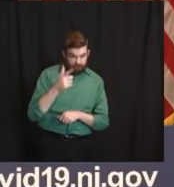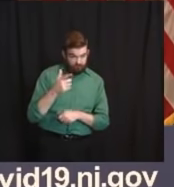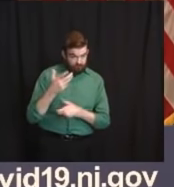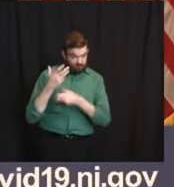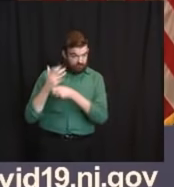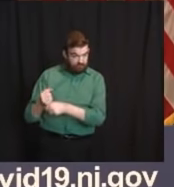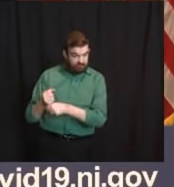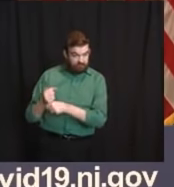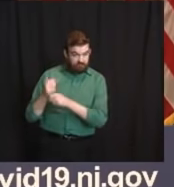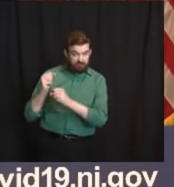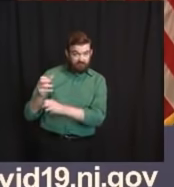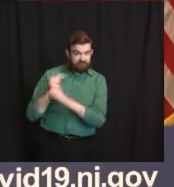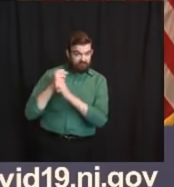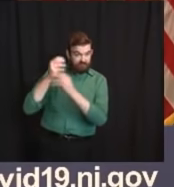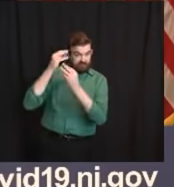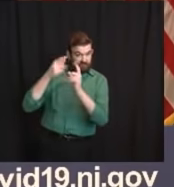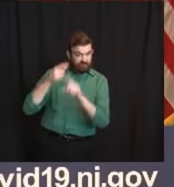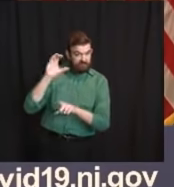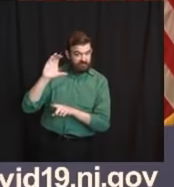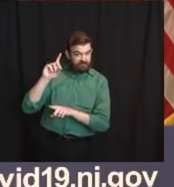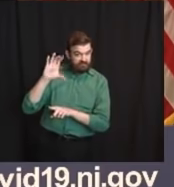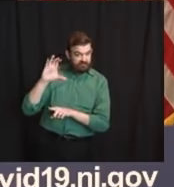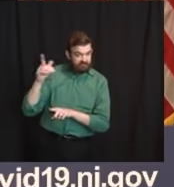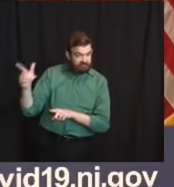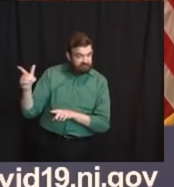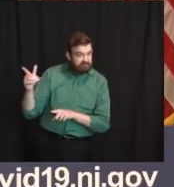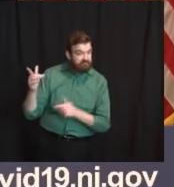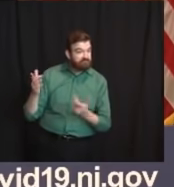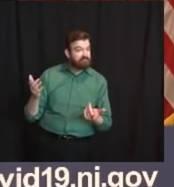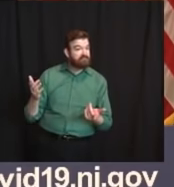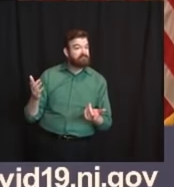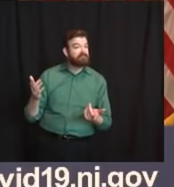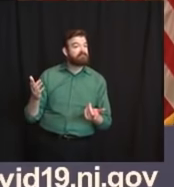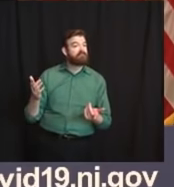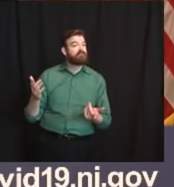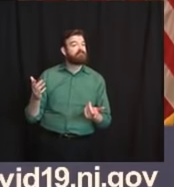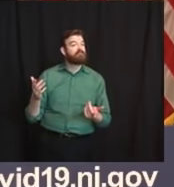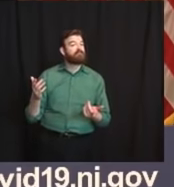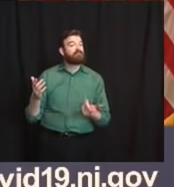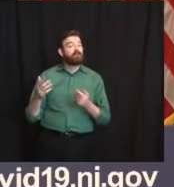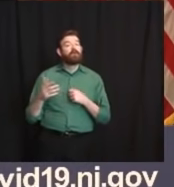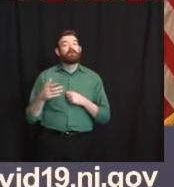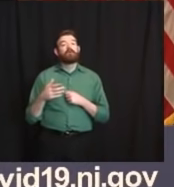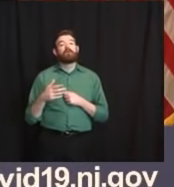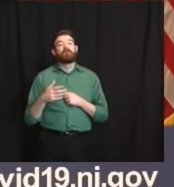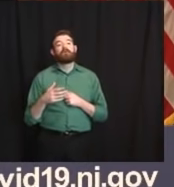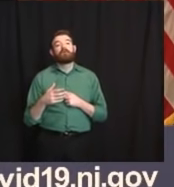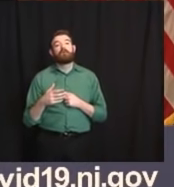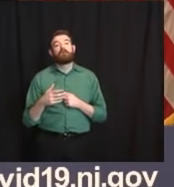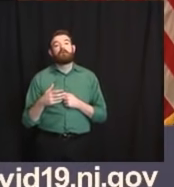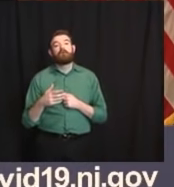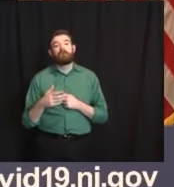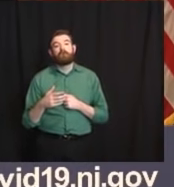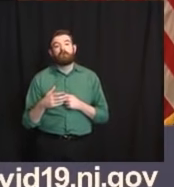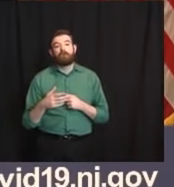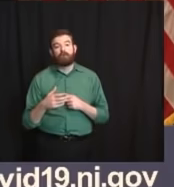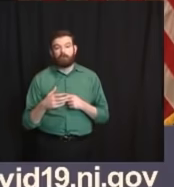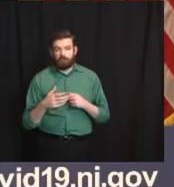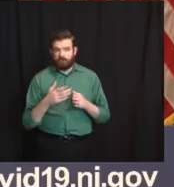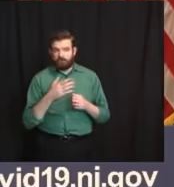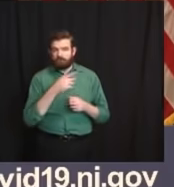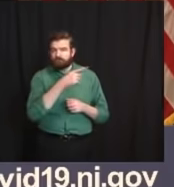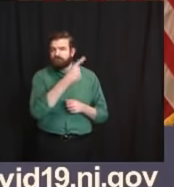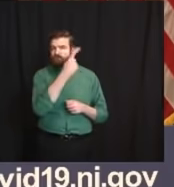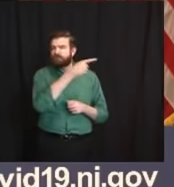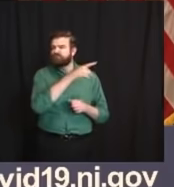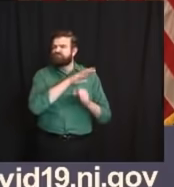the Trump administration suppressed such guidance? And have you spoken to the president about suppression of the information from the CDC?